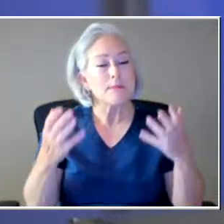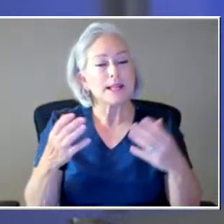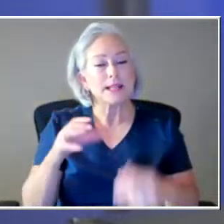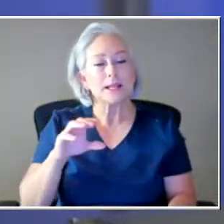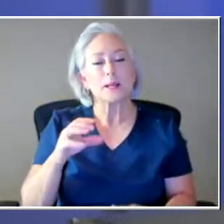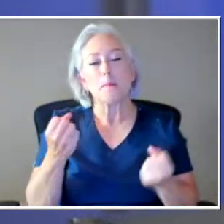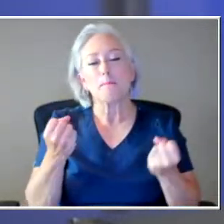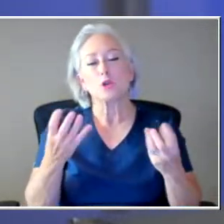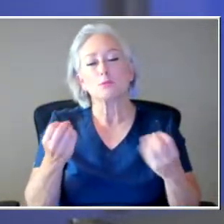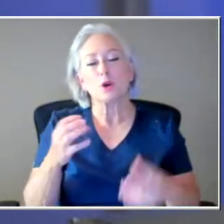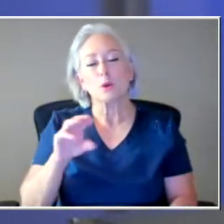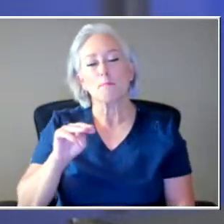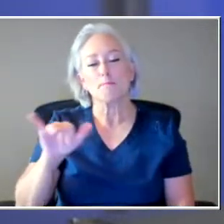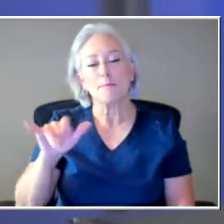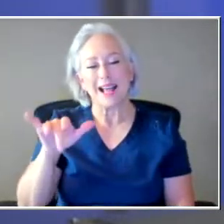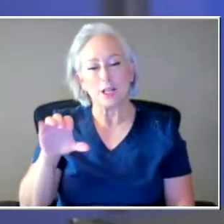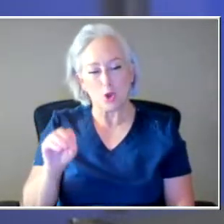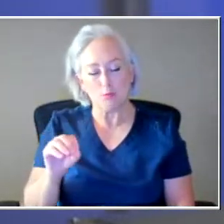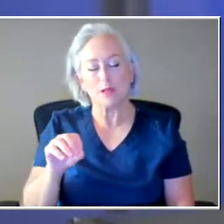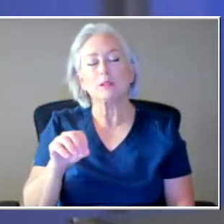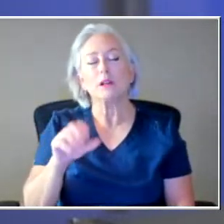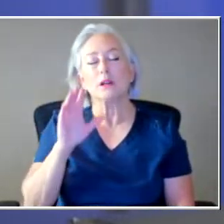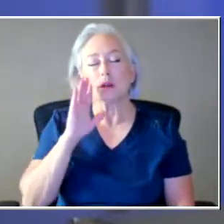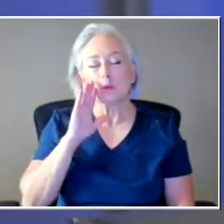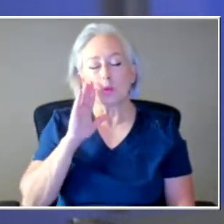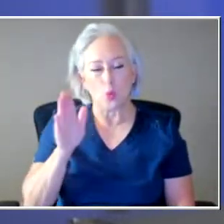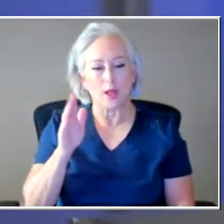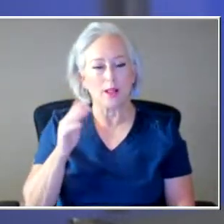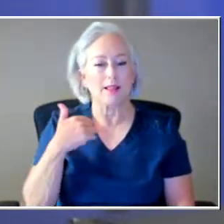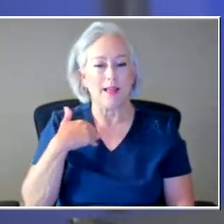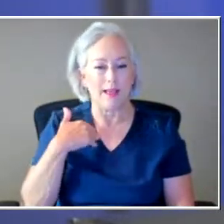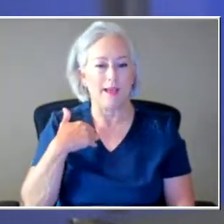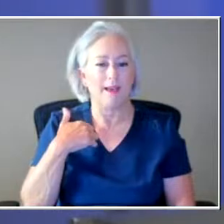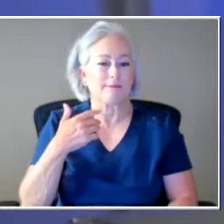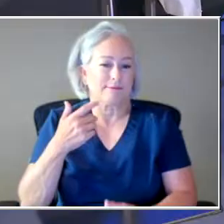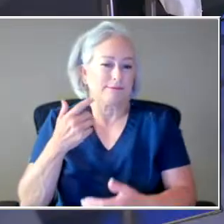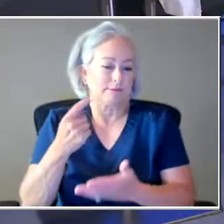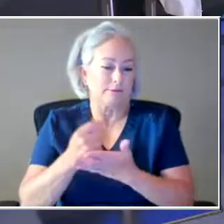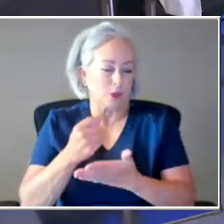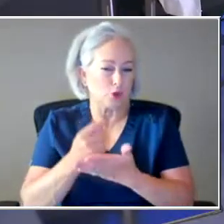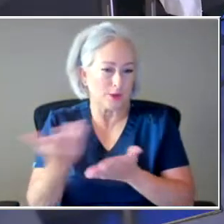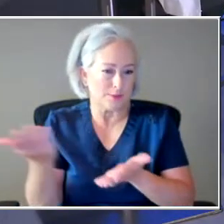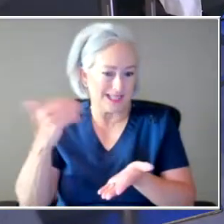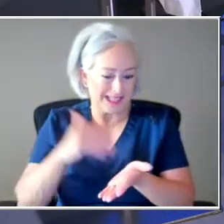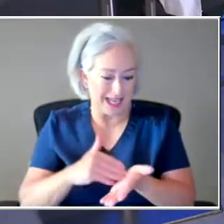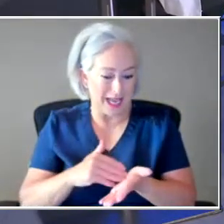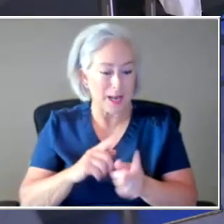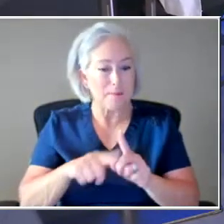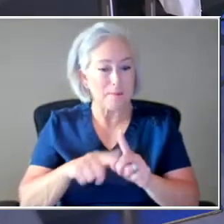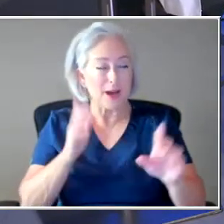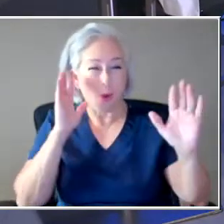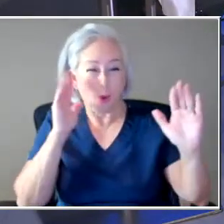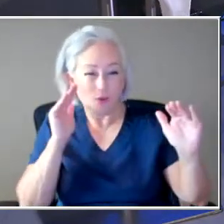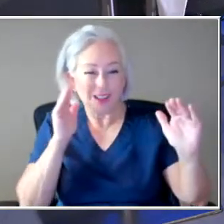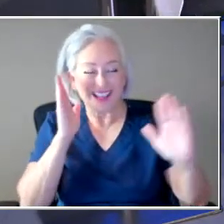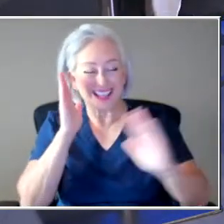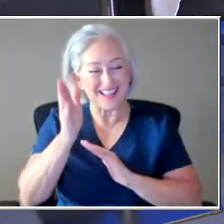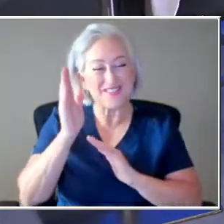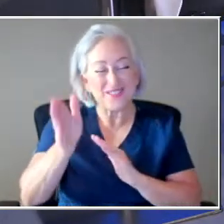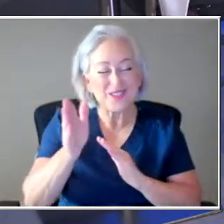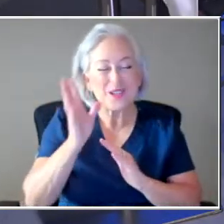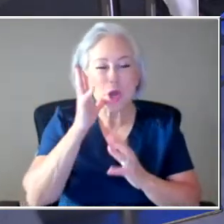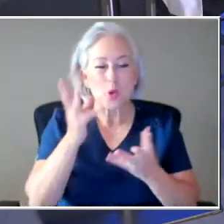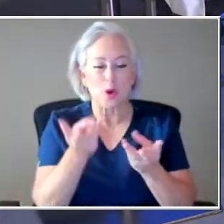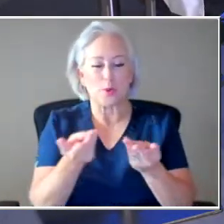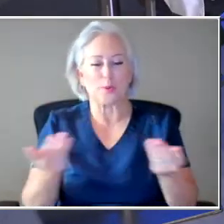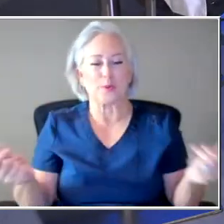relapse. However, in the future, we're looking to cure myeloma. Yes, we want to have a show about that. We'll get you on. We're going to get you